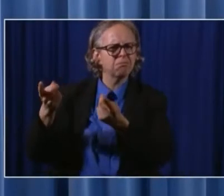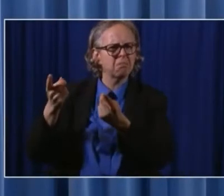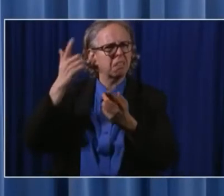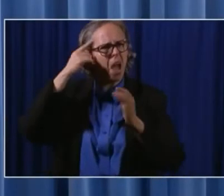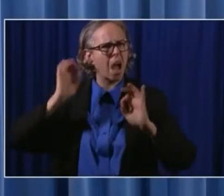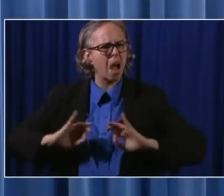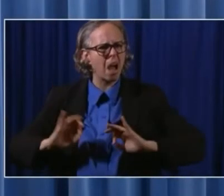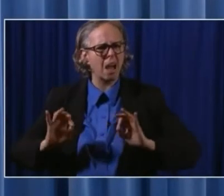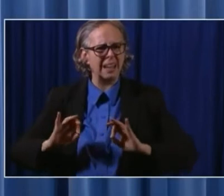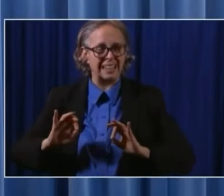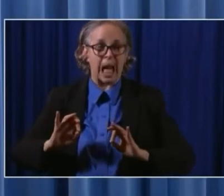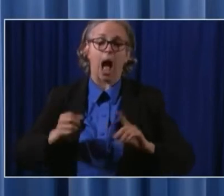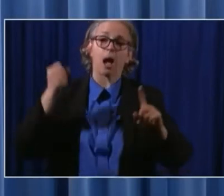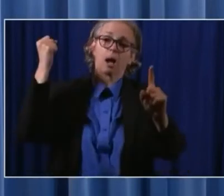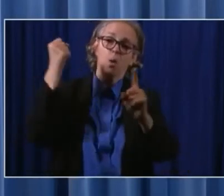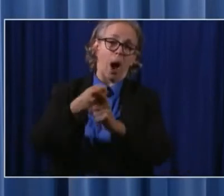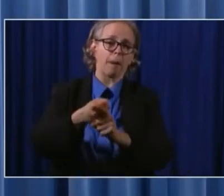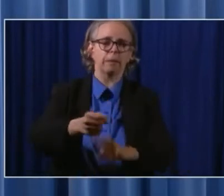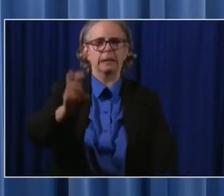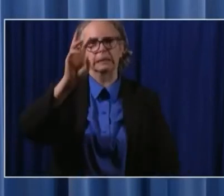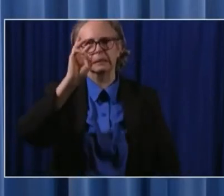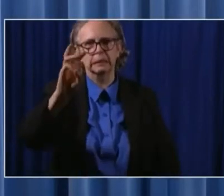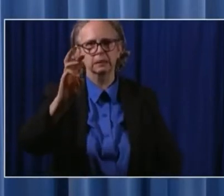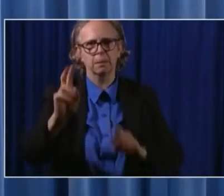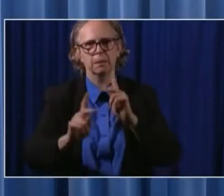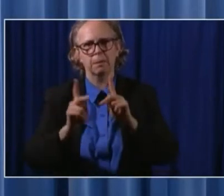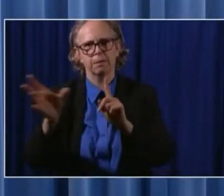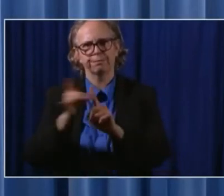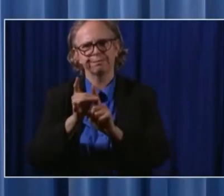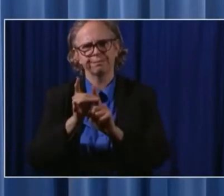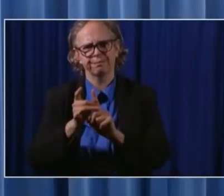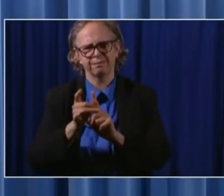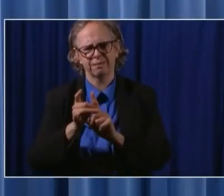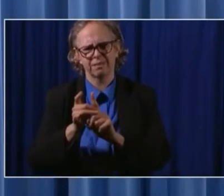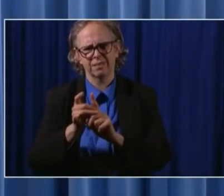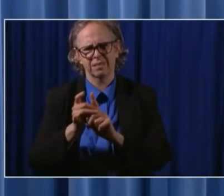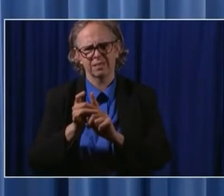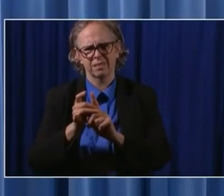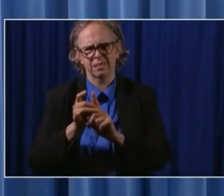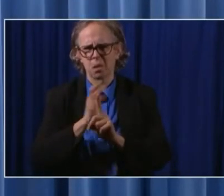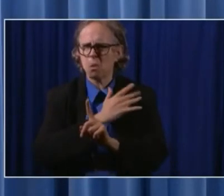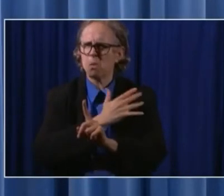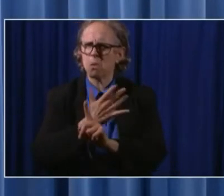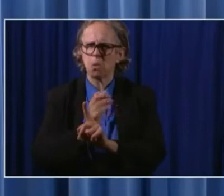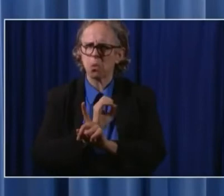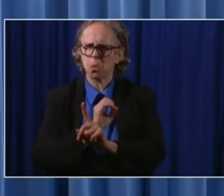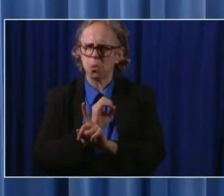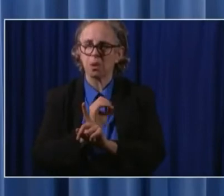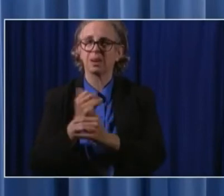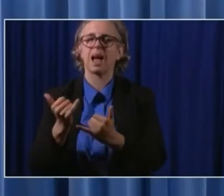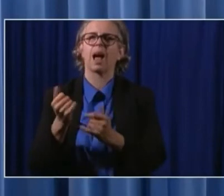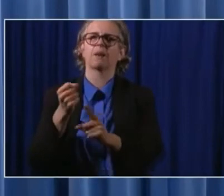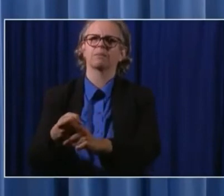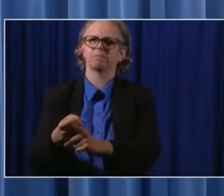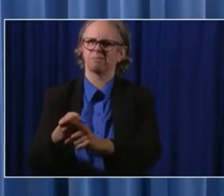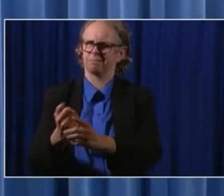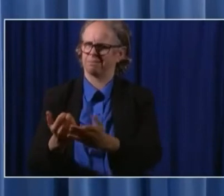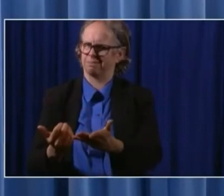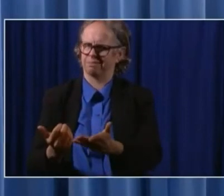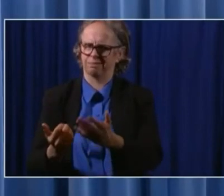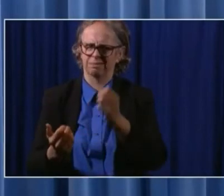people were symptomatic within 3 days and have tested positive for the virus. In another